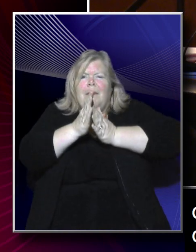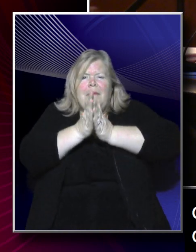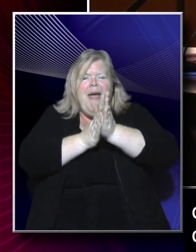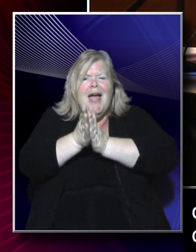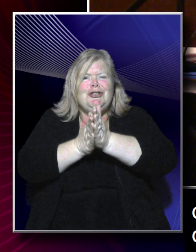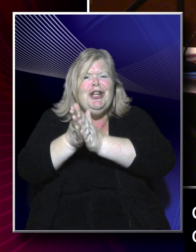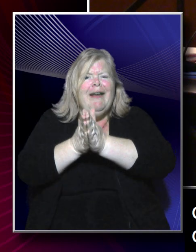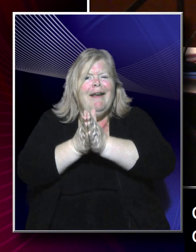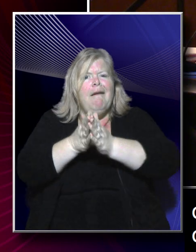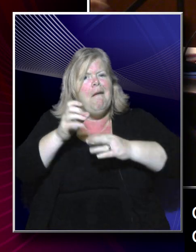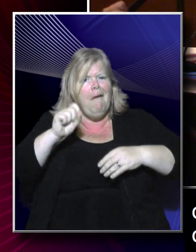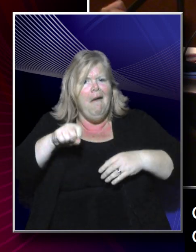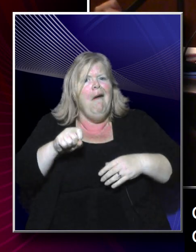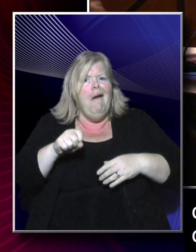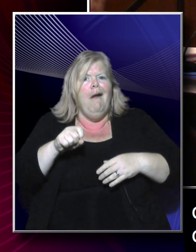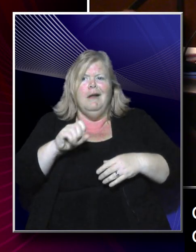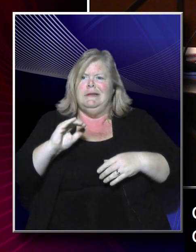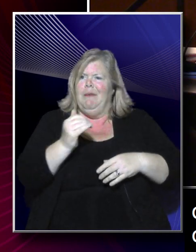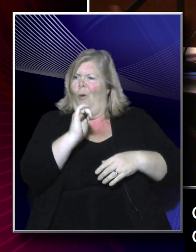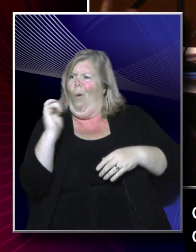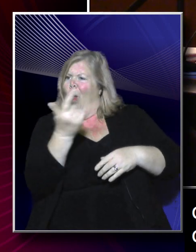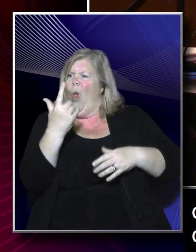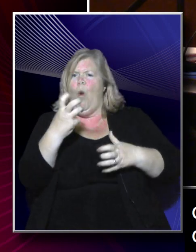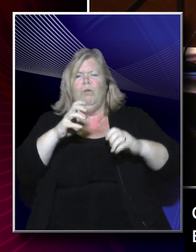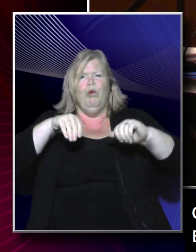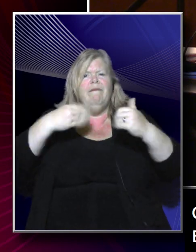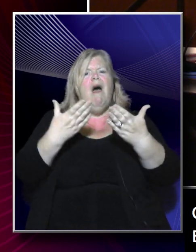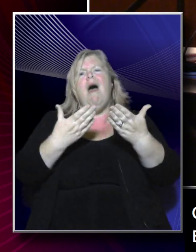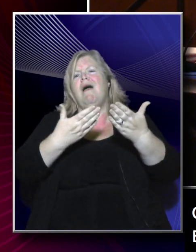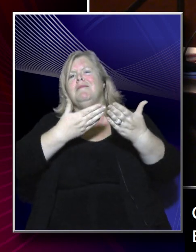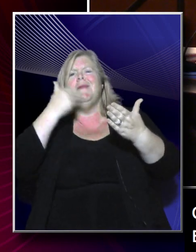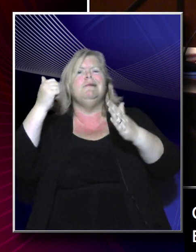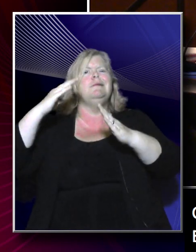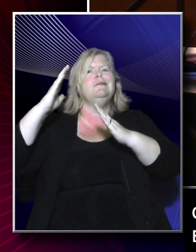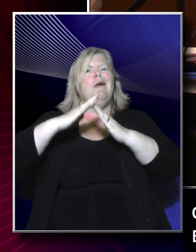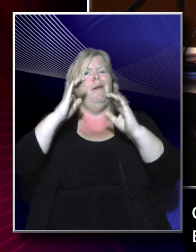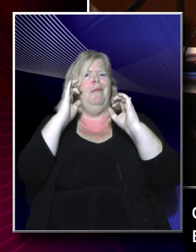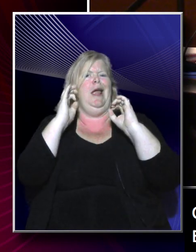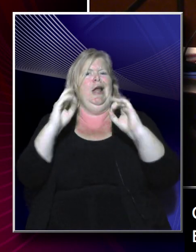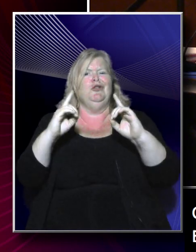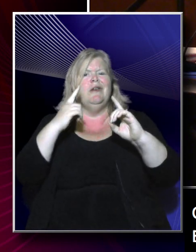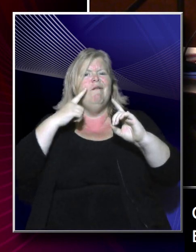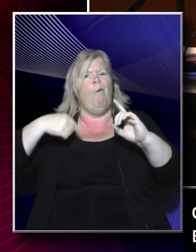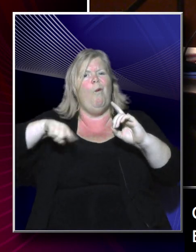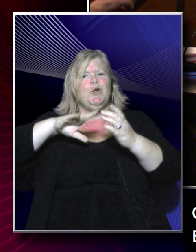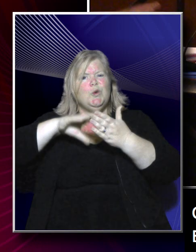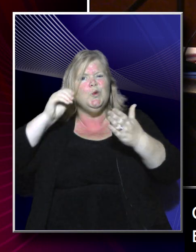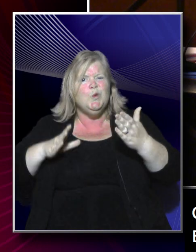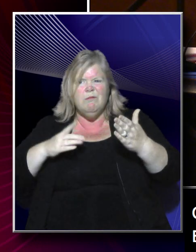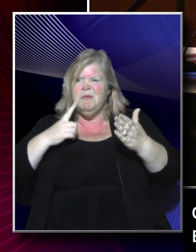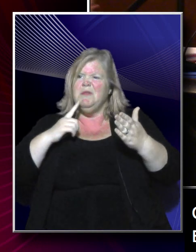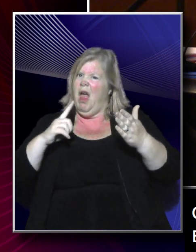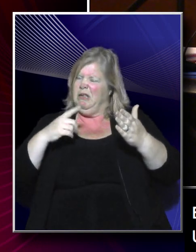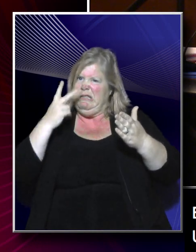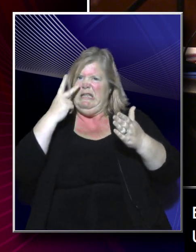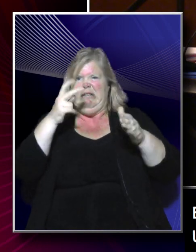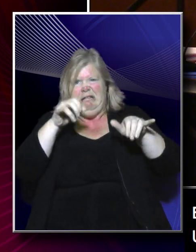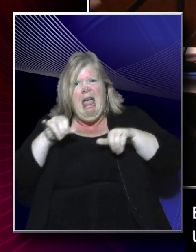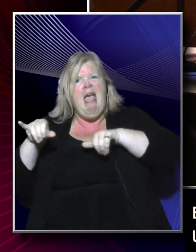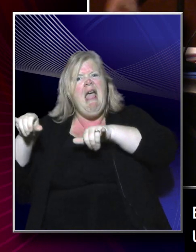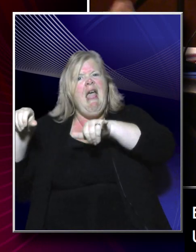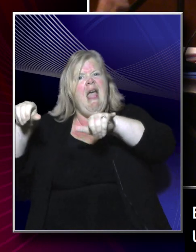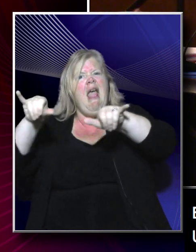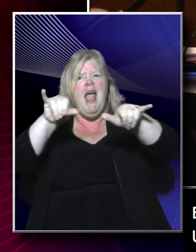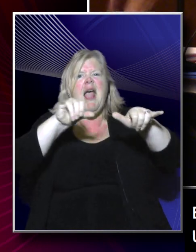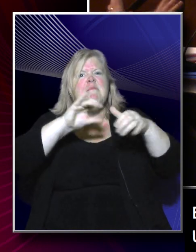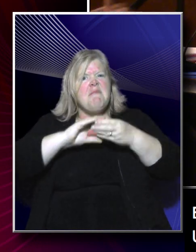for providing the best education and supports to our students. That was universal.